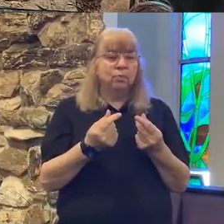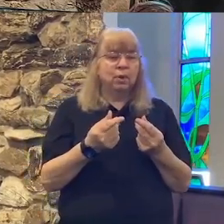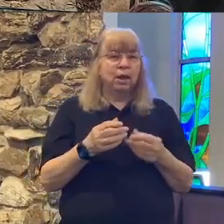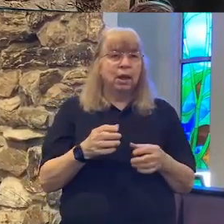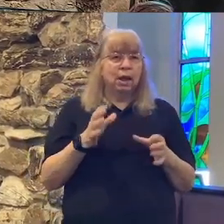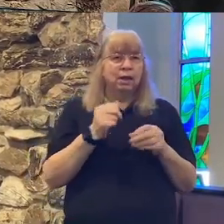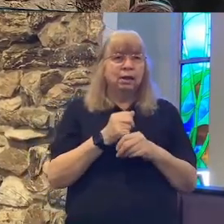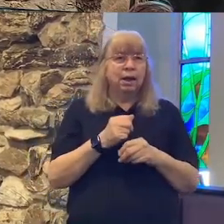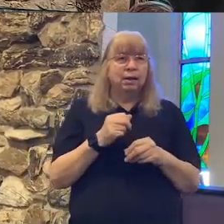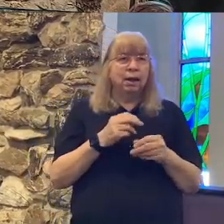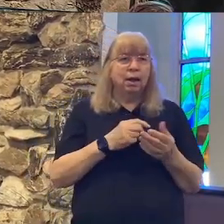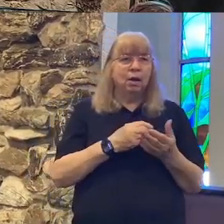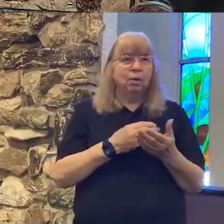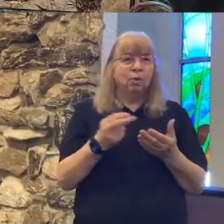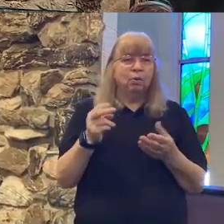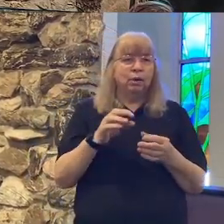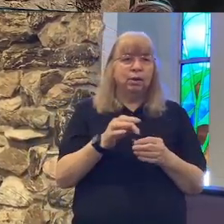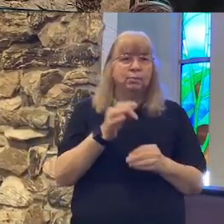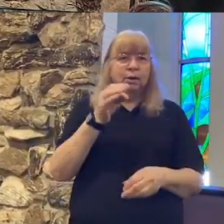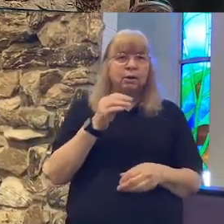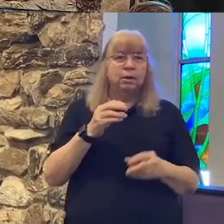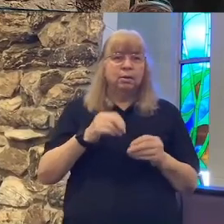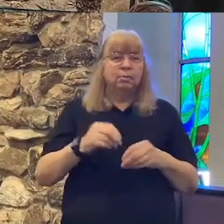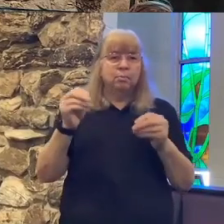take that Holy Spirit and lay it on the table.